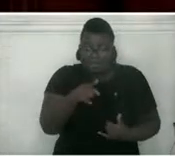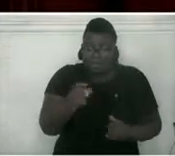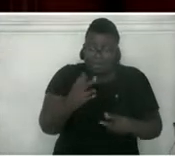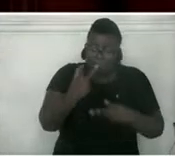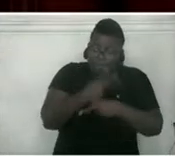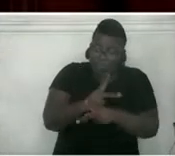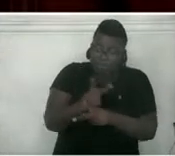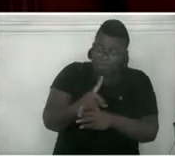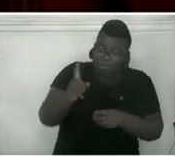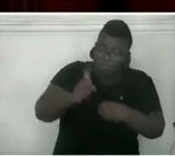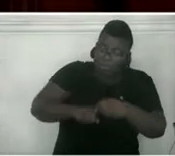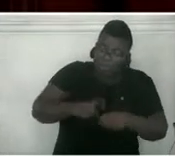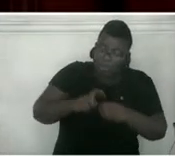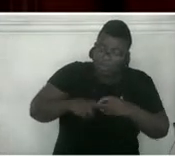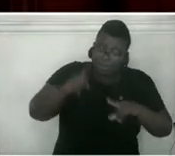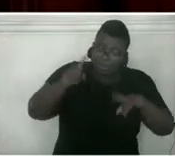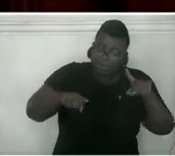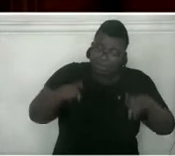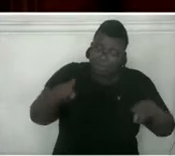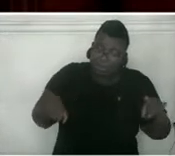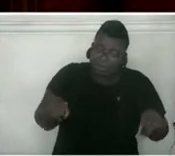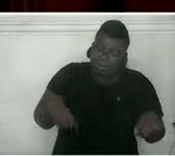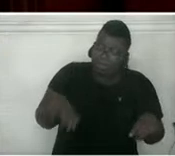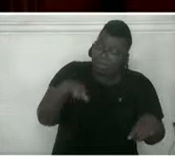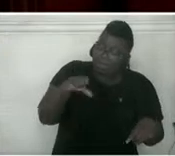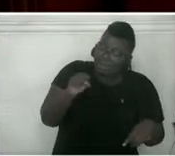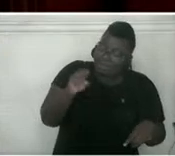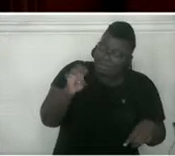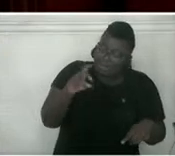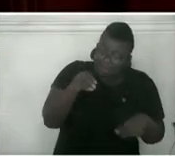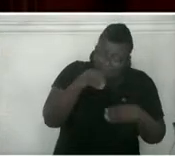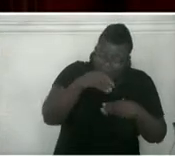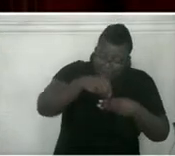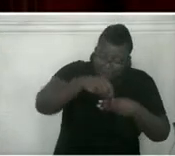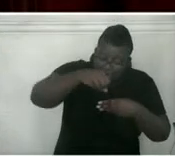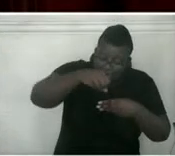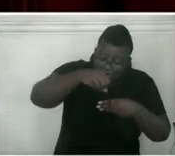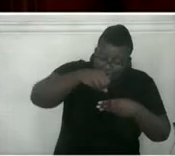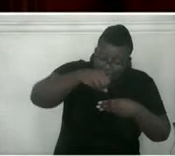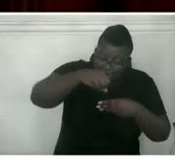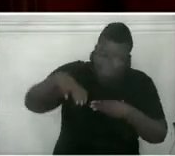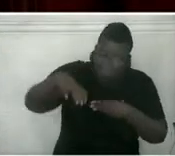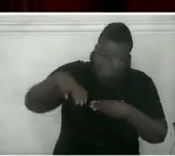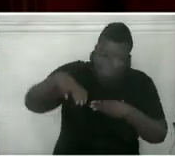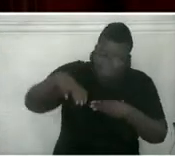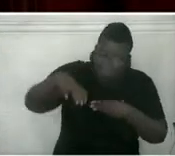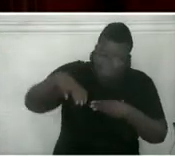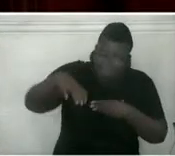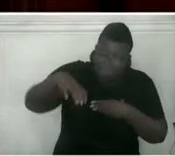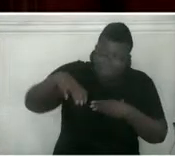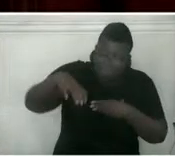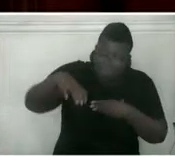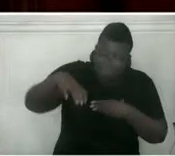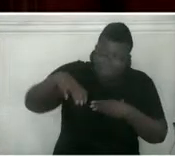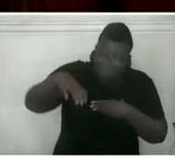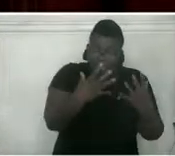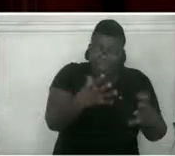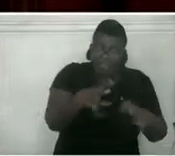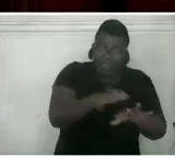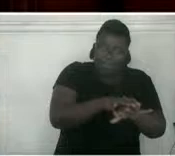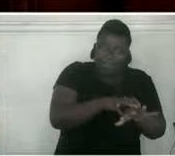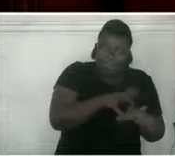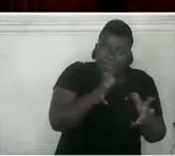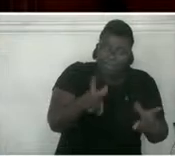quality varieties of seedlings for distribution to russet farmers and for